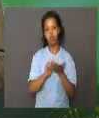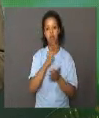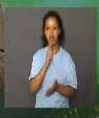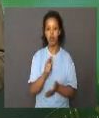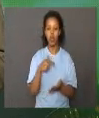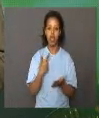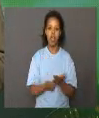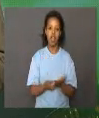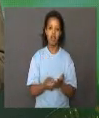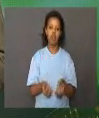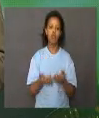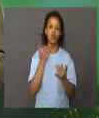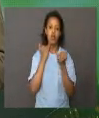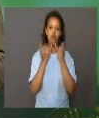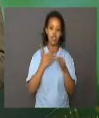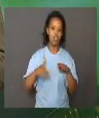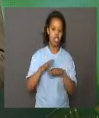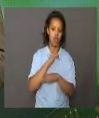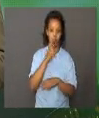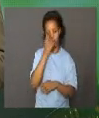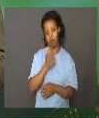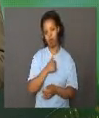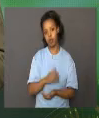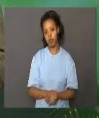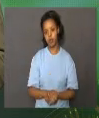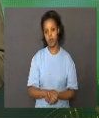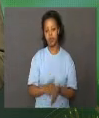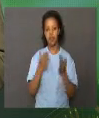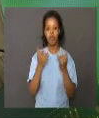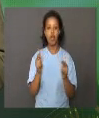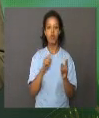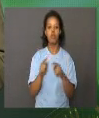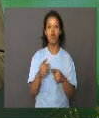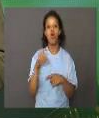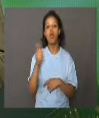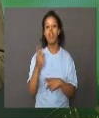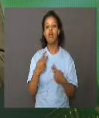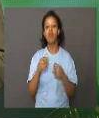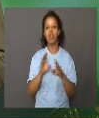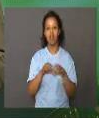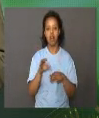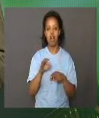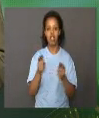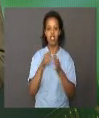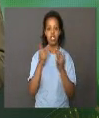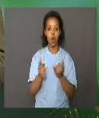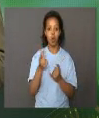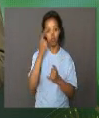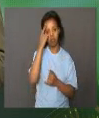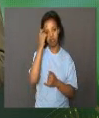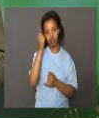of information so far. Let us do an activity to summarize the steps of